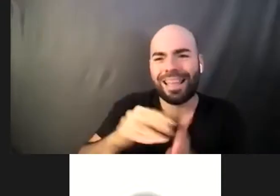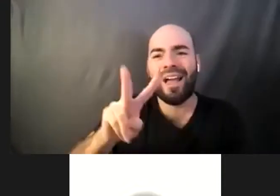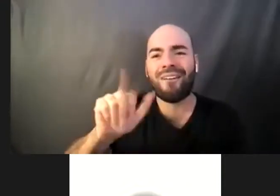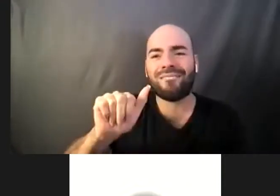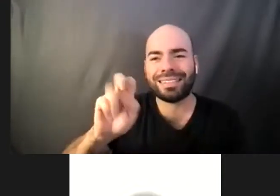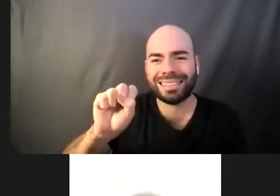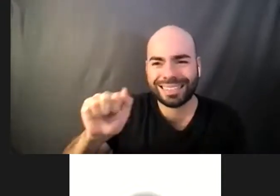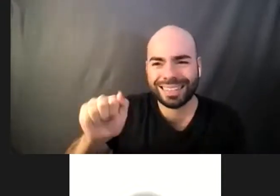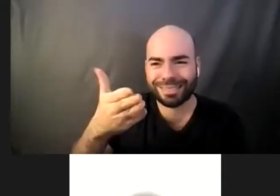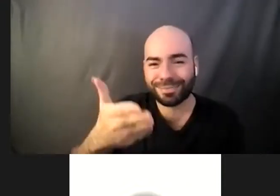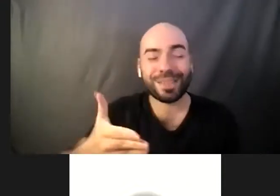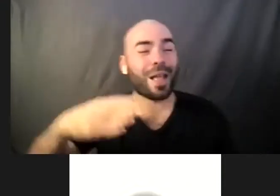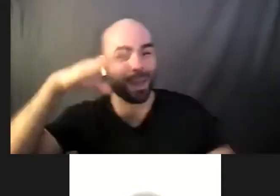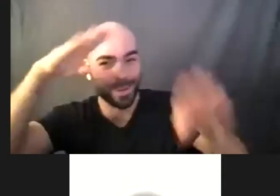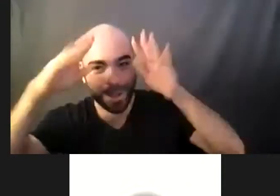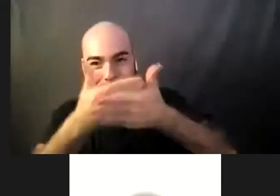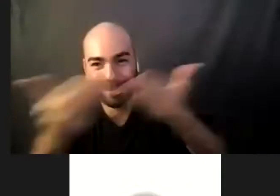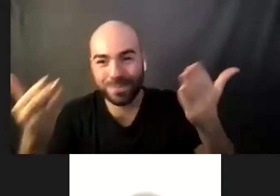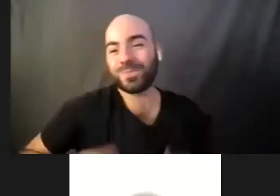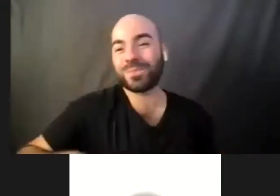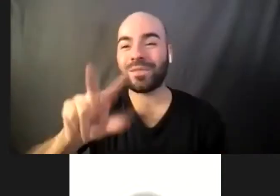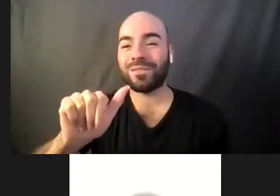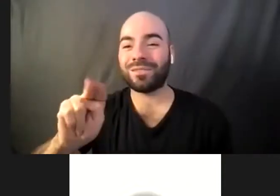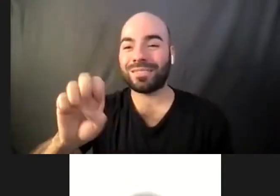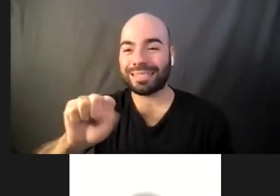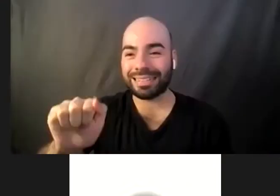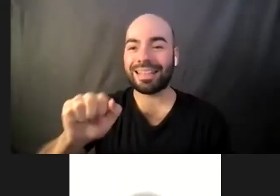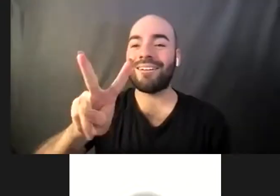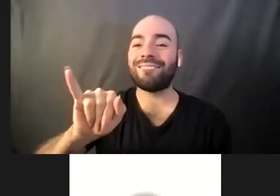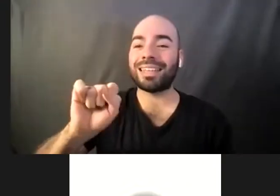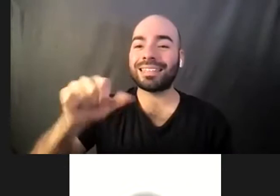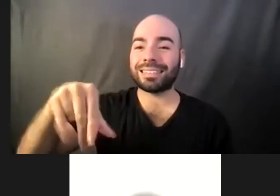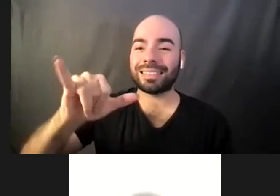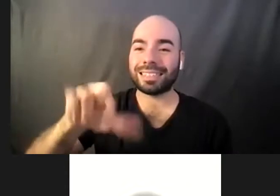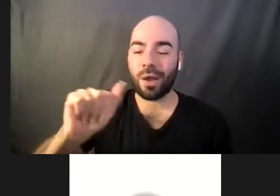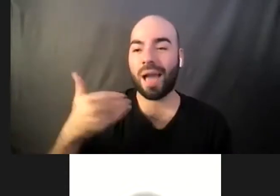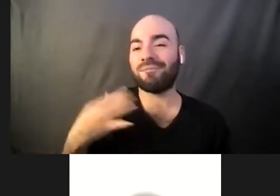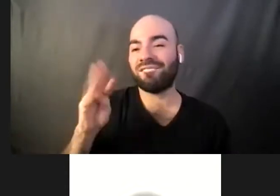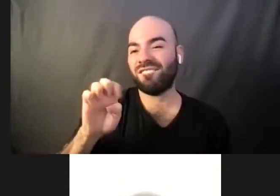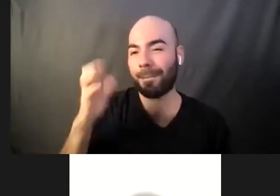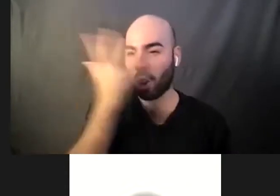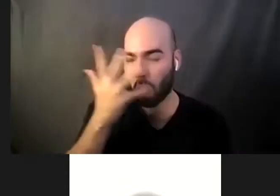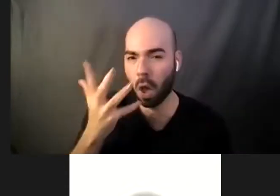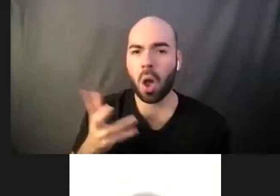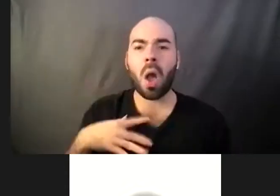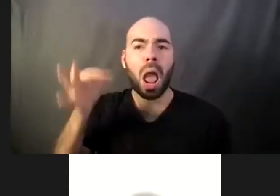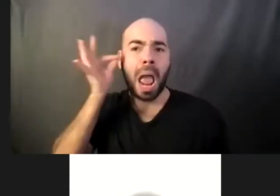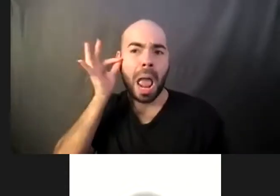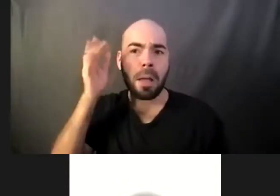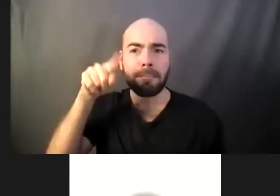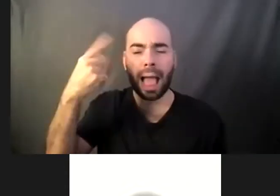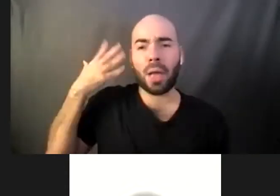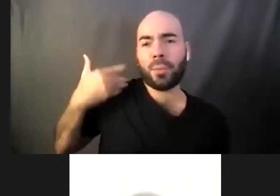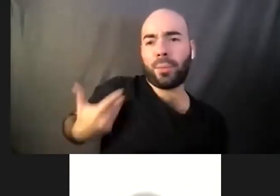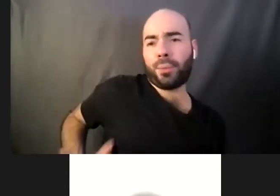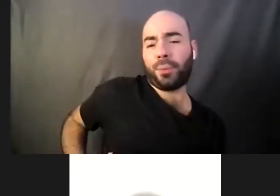Hello, everyone. My name is Vanessa Visquerra. I am a feminine presenting person. I have long black hair with a little bit of blonde at the end. Hopefully it's